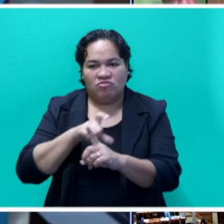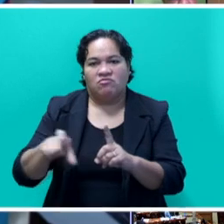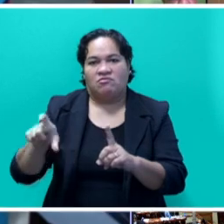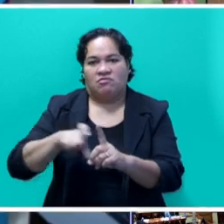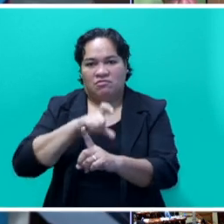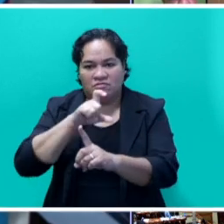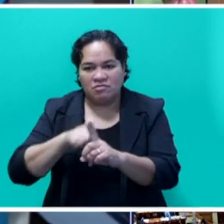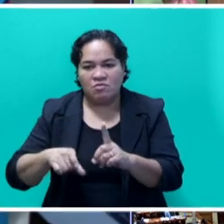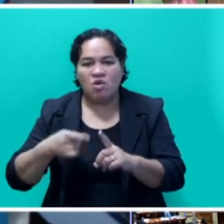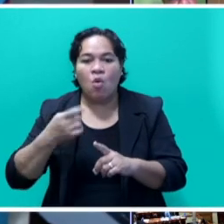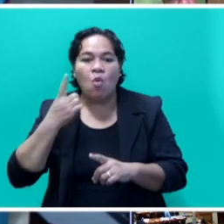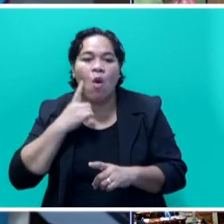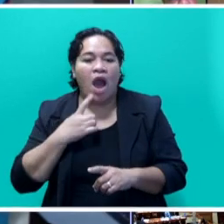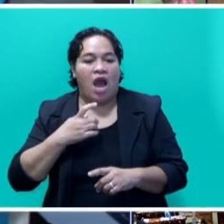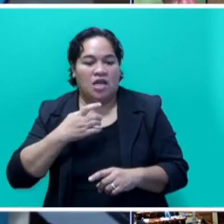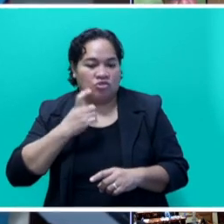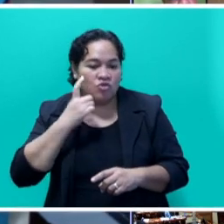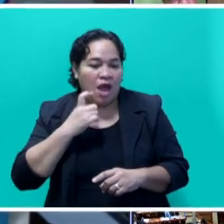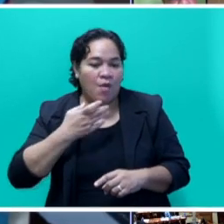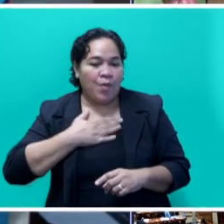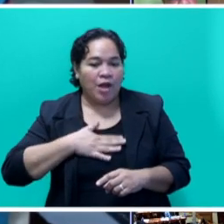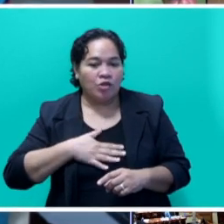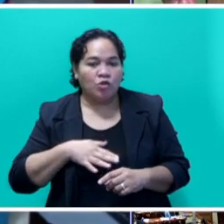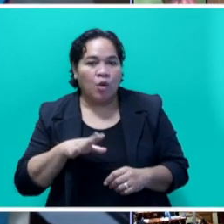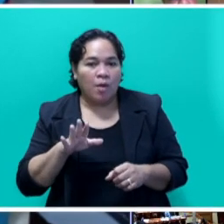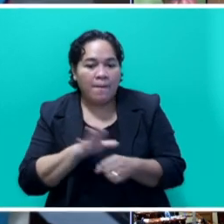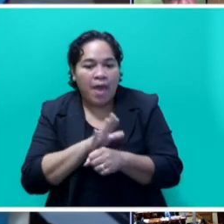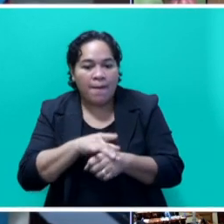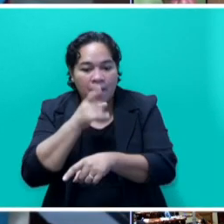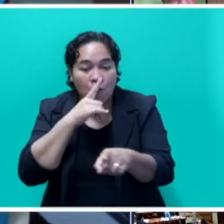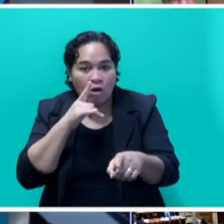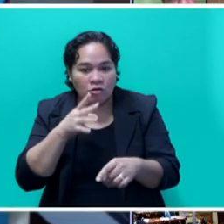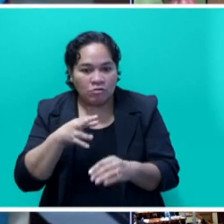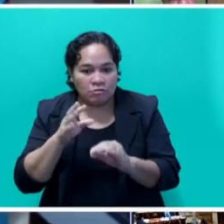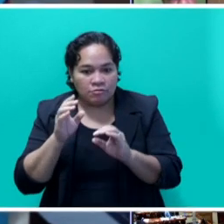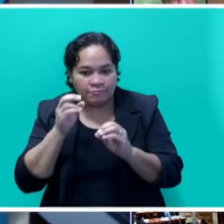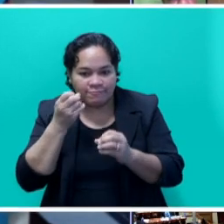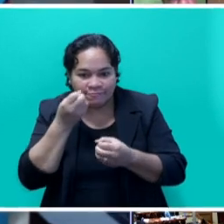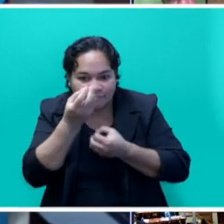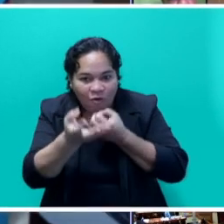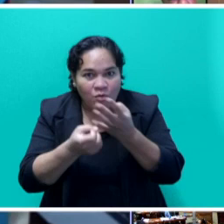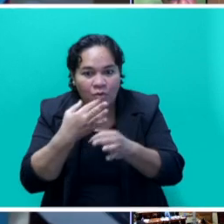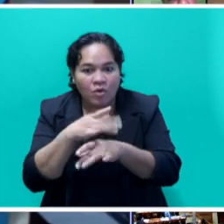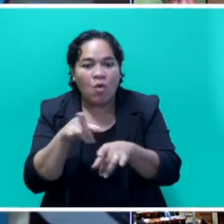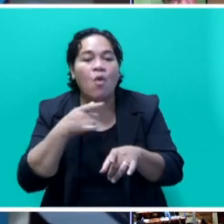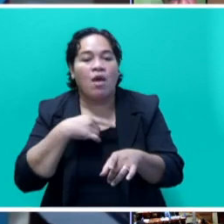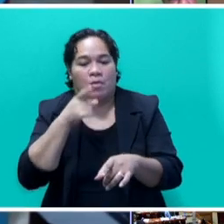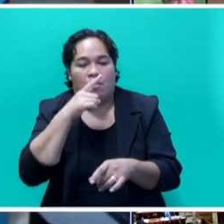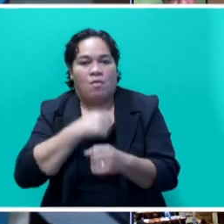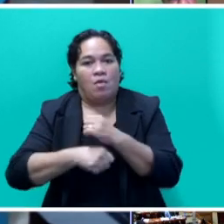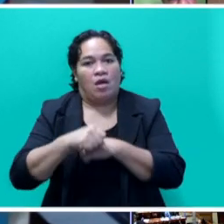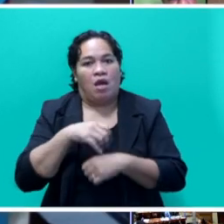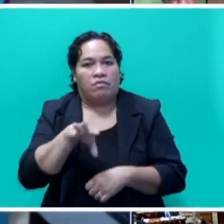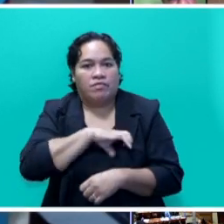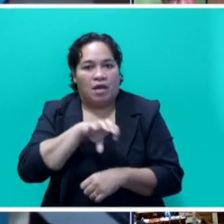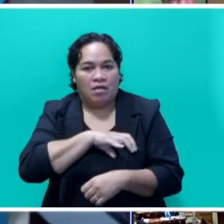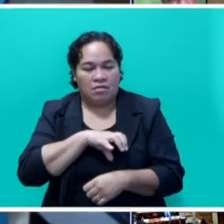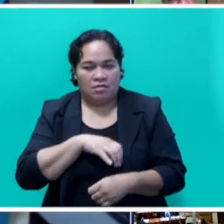to frighten the iTaukei people into thinking that this government is threatening their traditional landowner